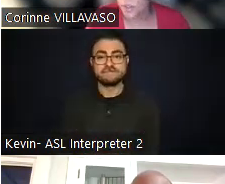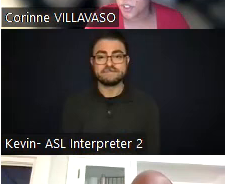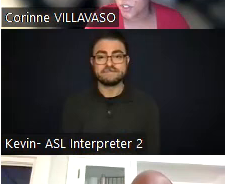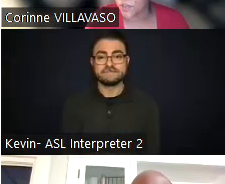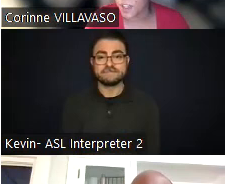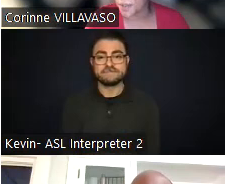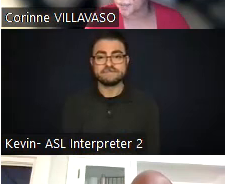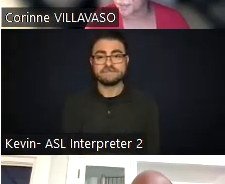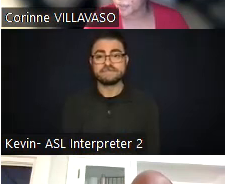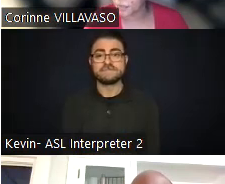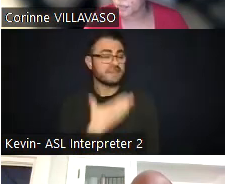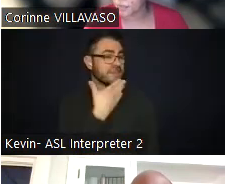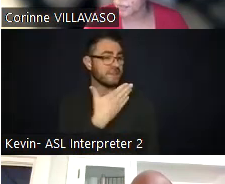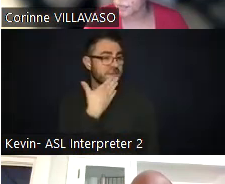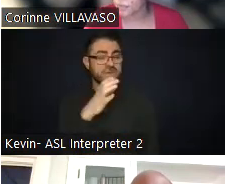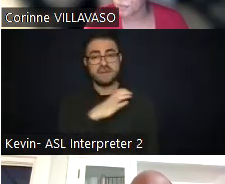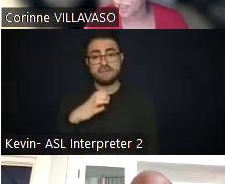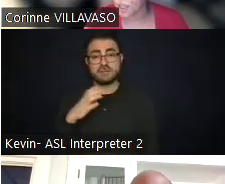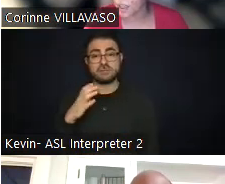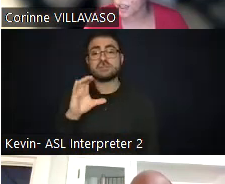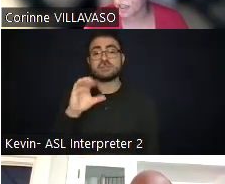Thank you, Commissioner Sophia.